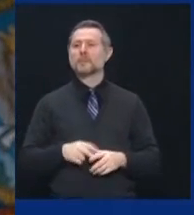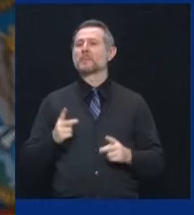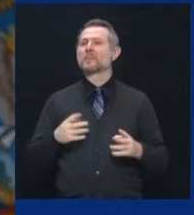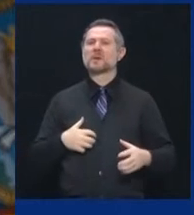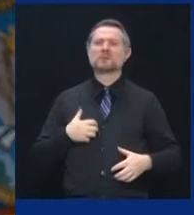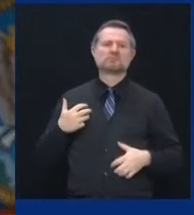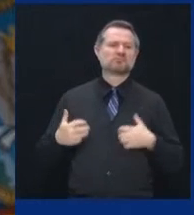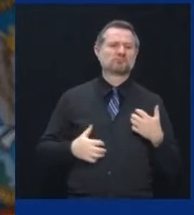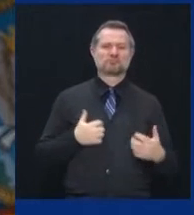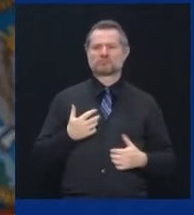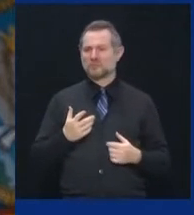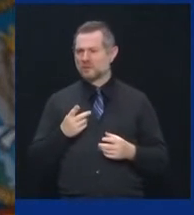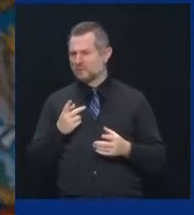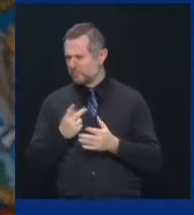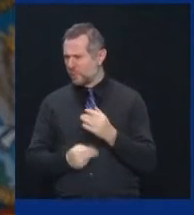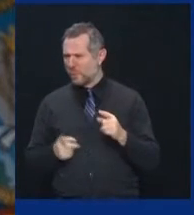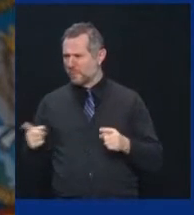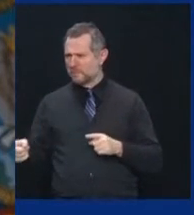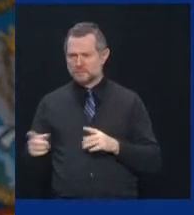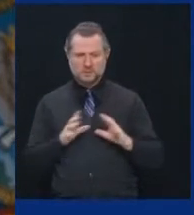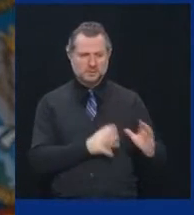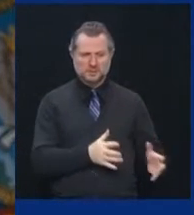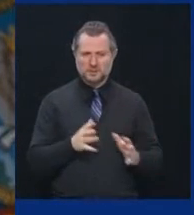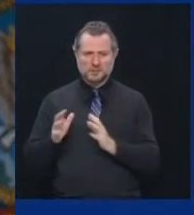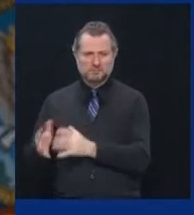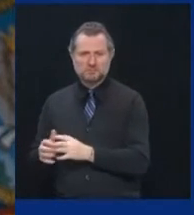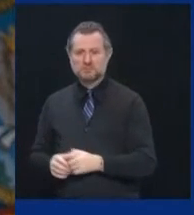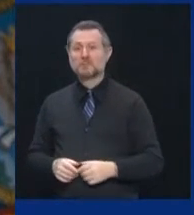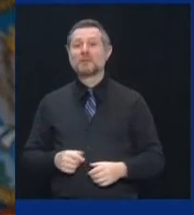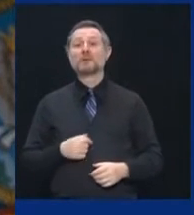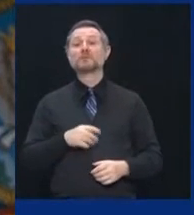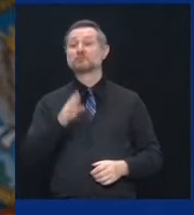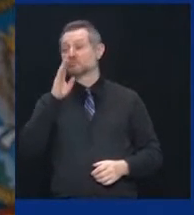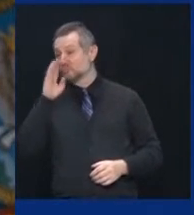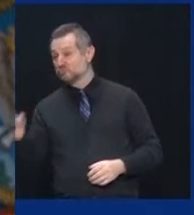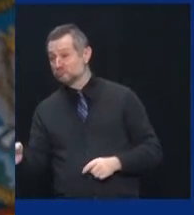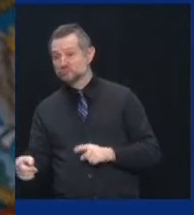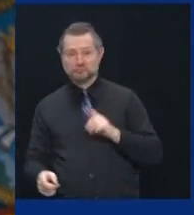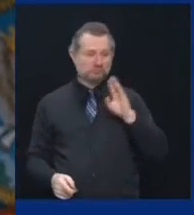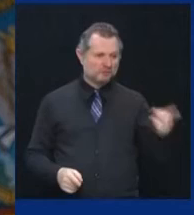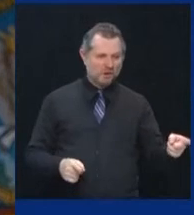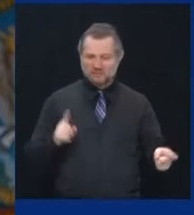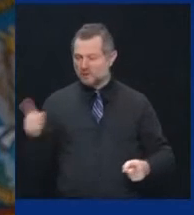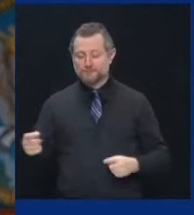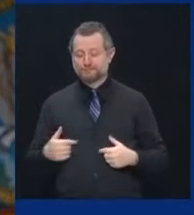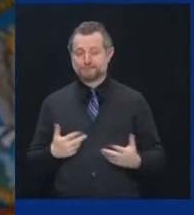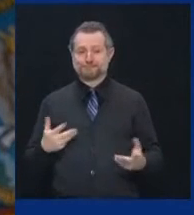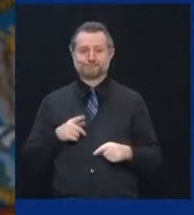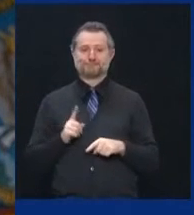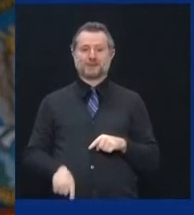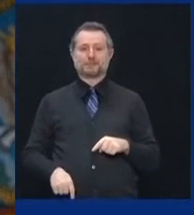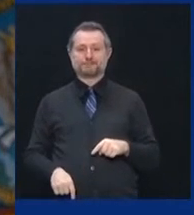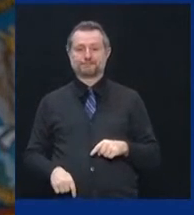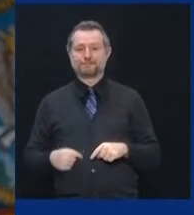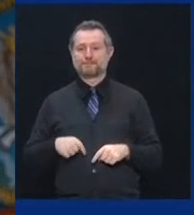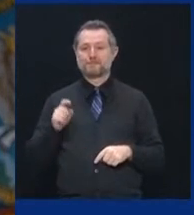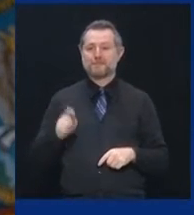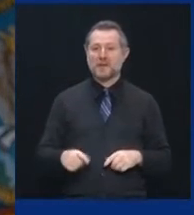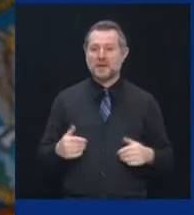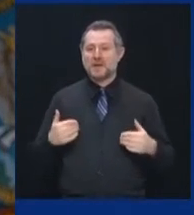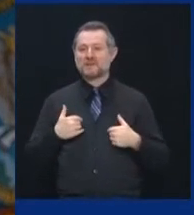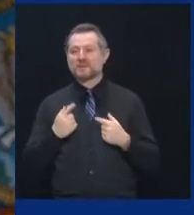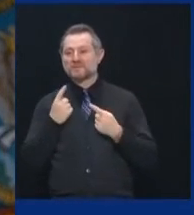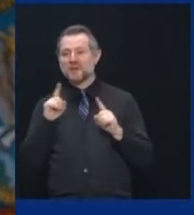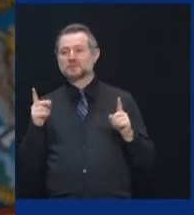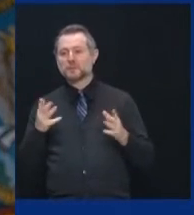sides. But divorce is not an option. We all need an effective public safety function. It's not